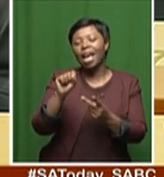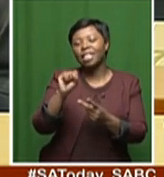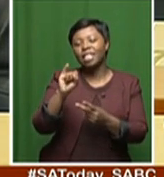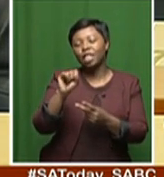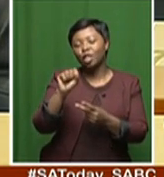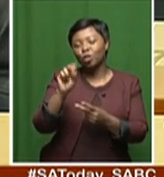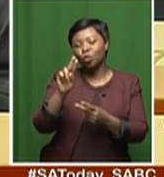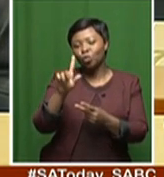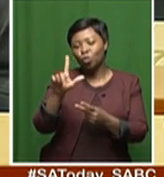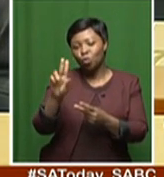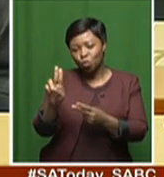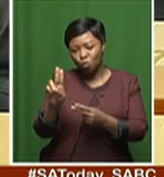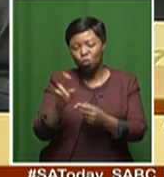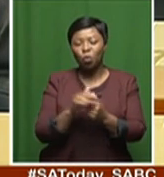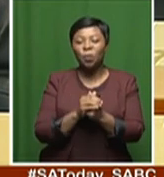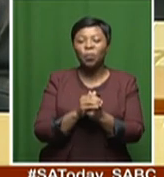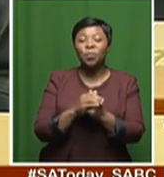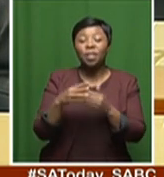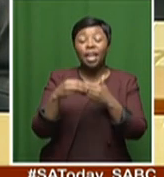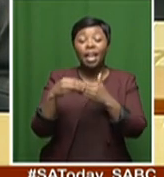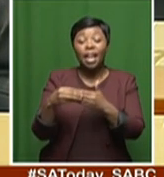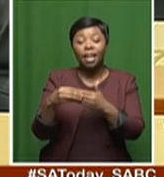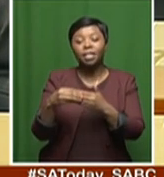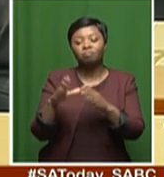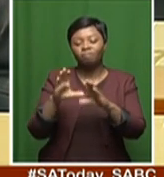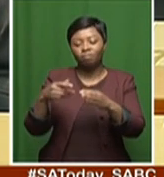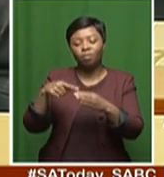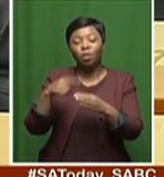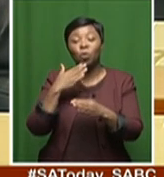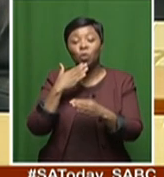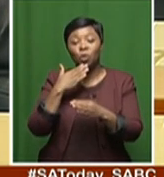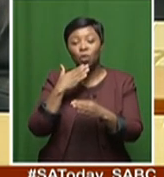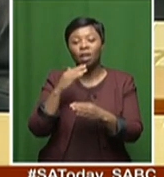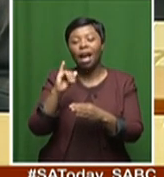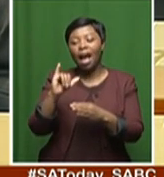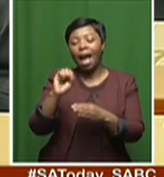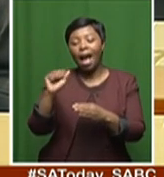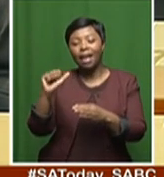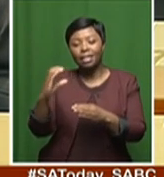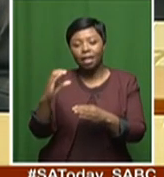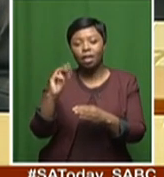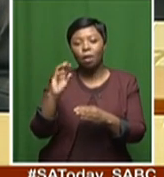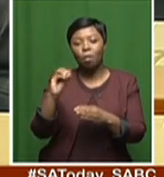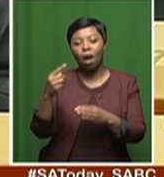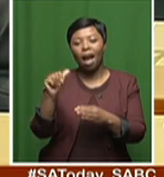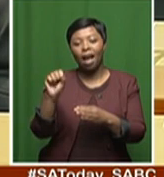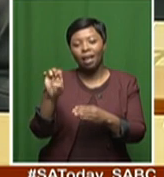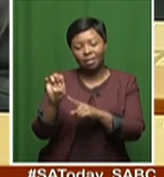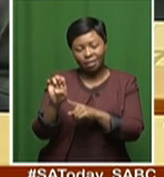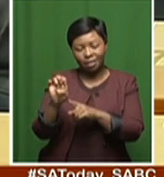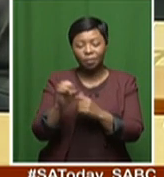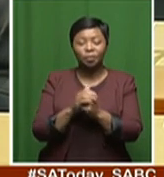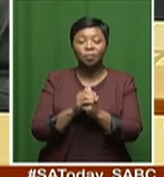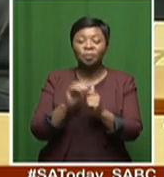by Mr. Isaac Mohase, as we engaged with the then